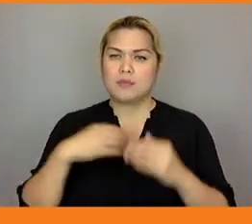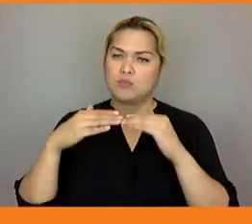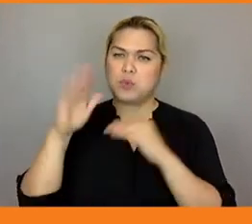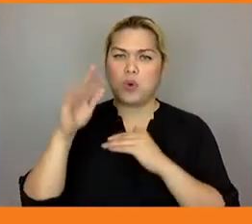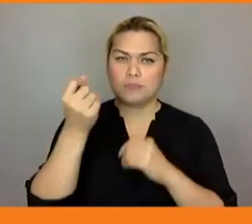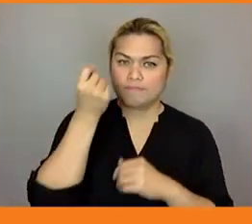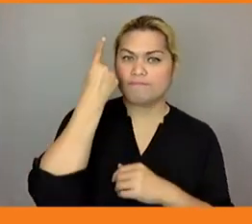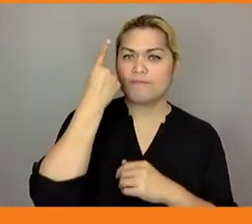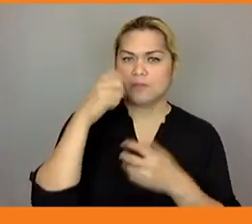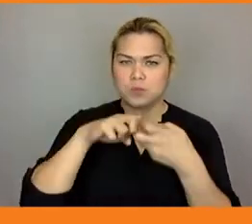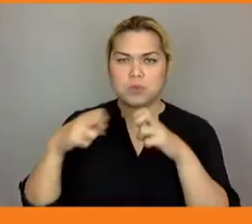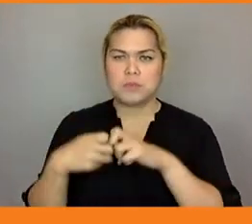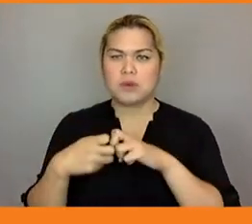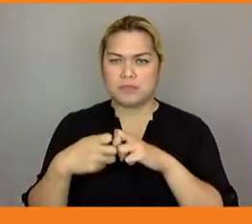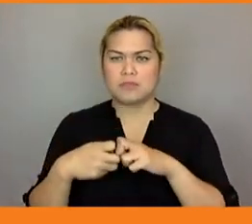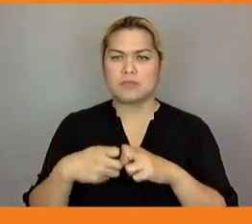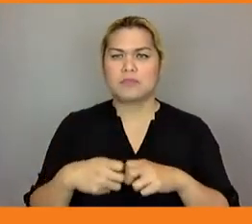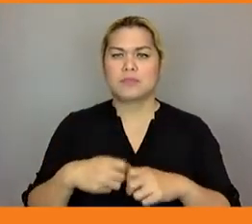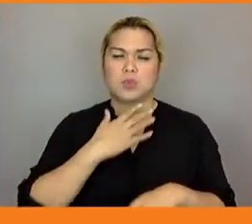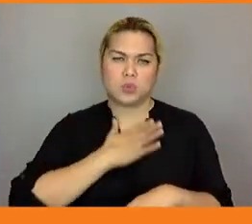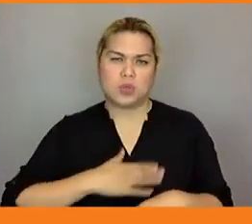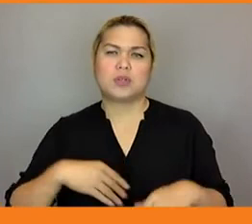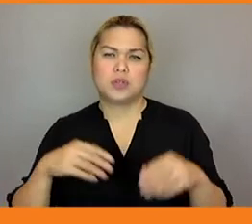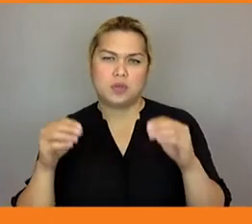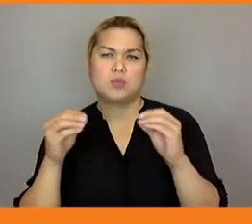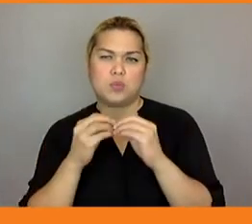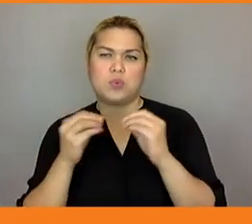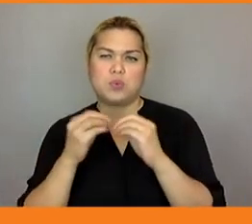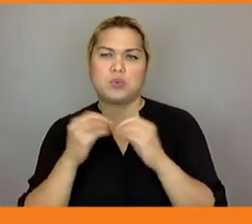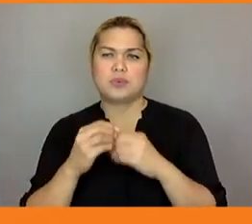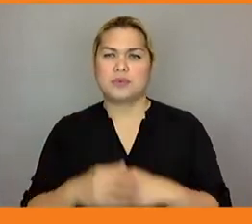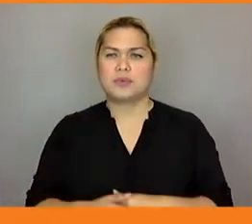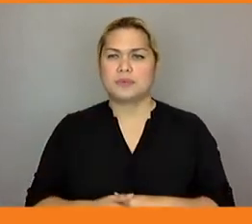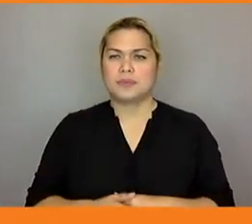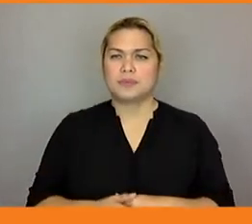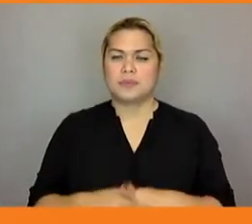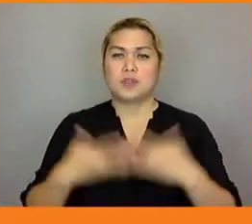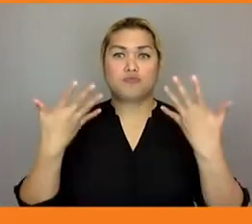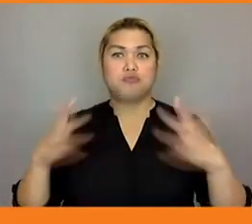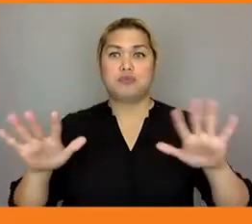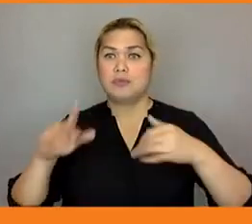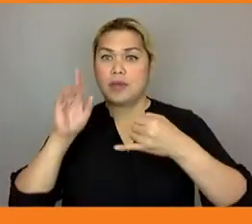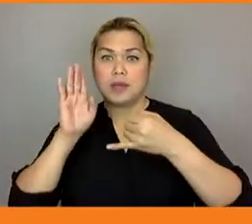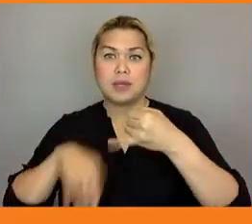action once OSPF has finalized the dispute resolution framework agreement.